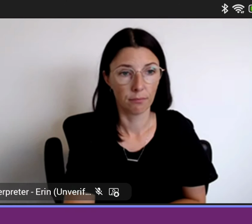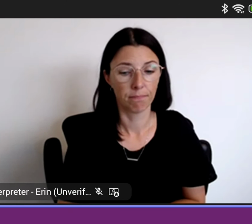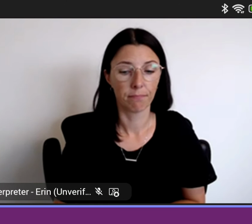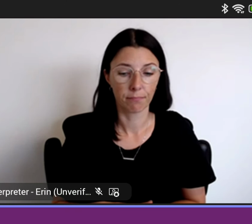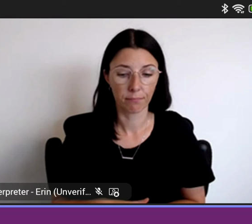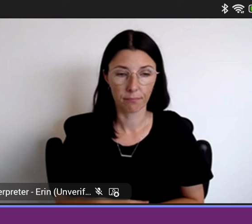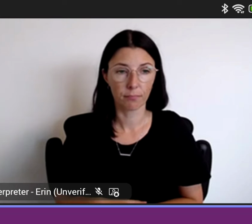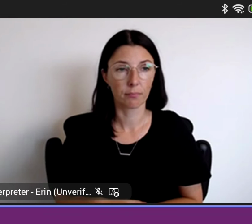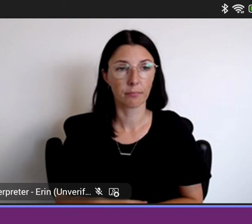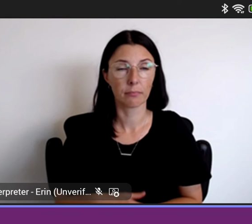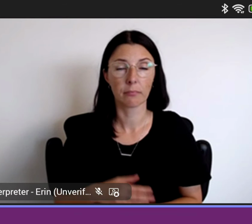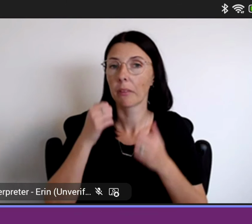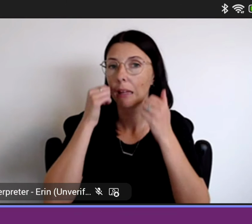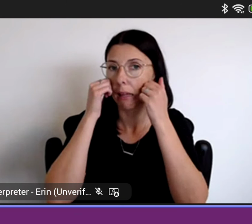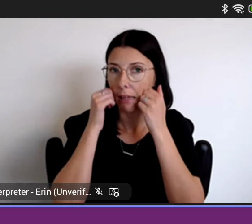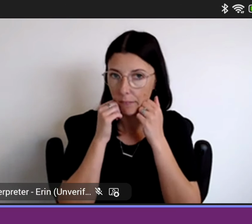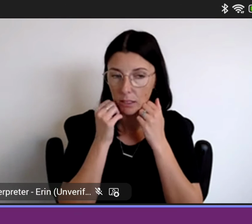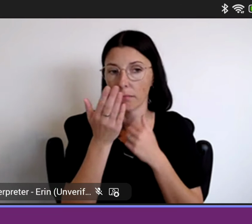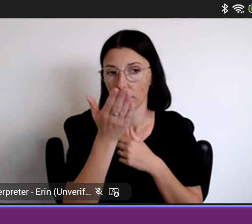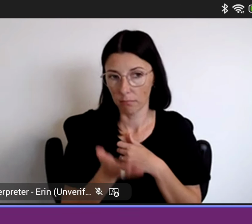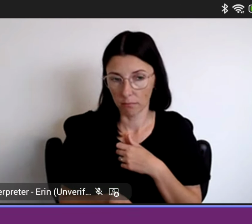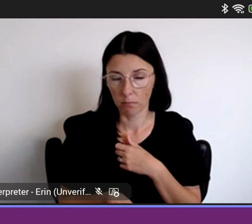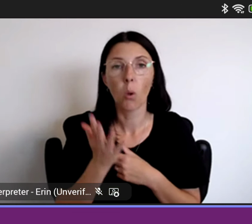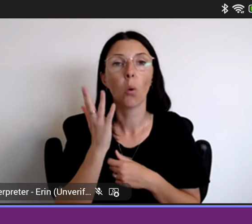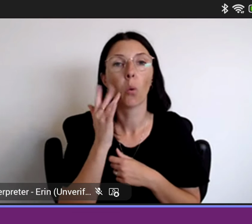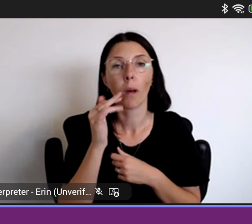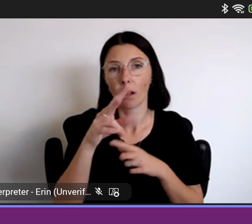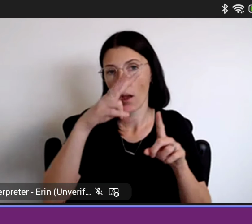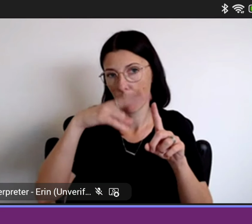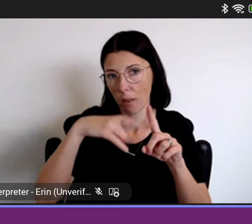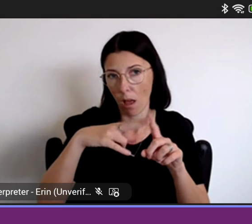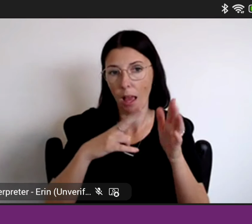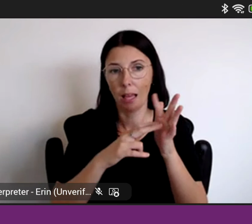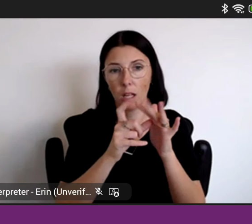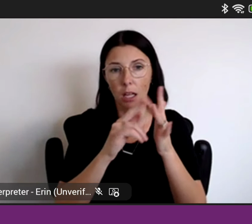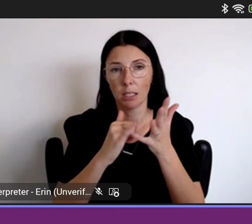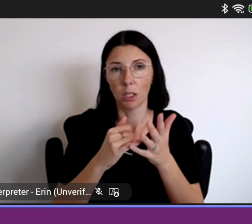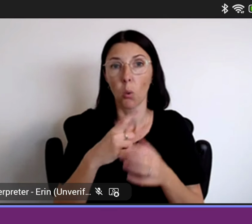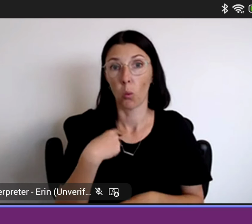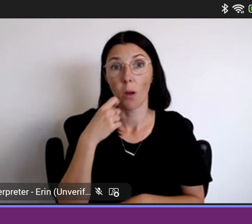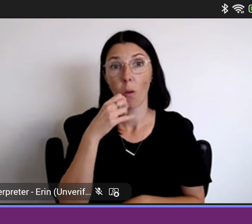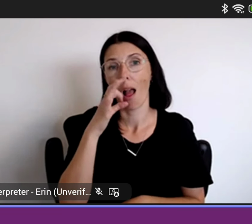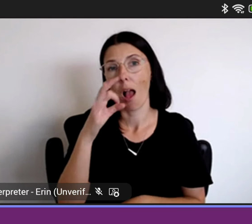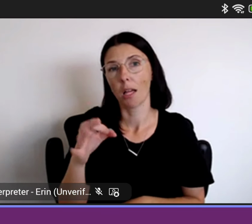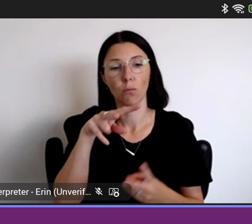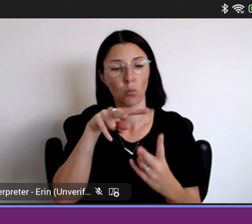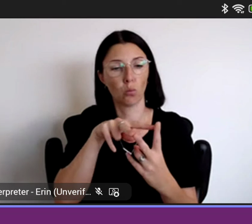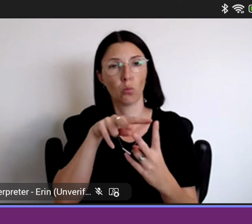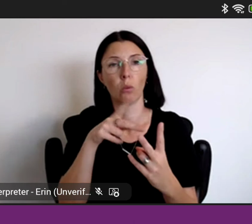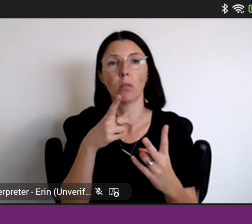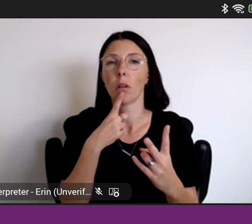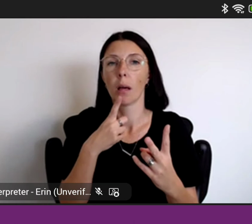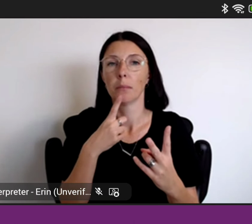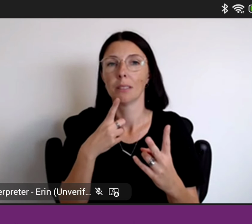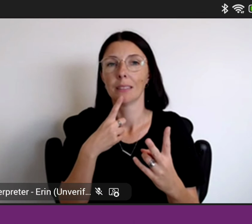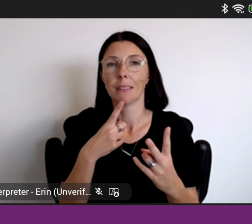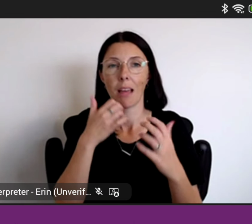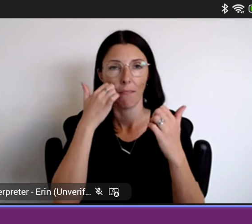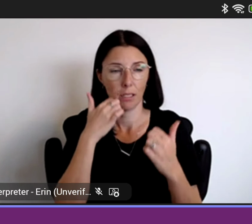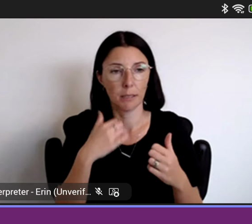Evidence. When applying to the NDIS, we will ask you for 2 types of evidence. Evidence of identity.